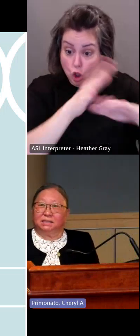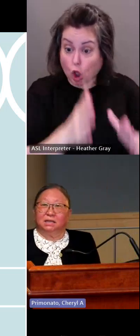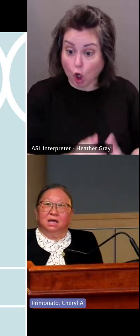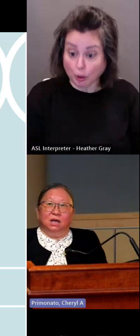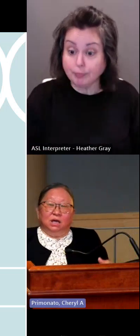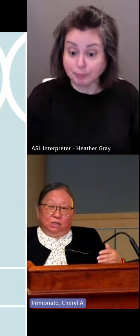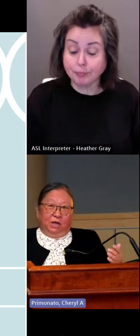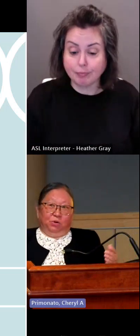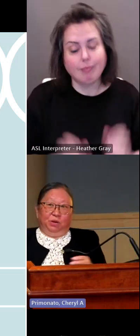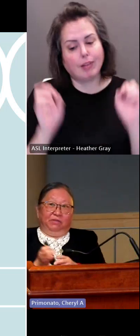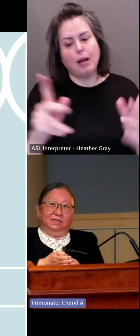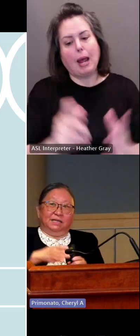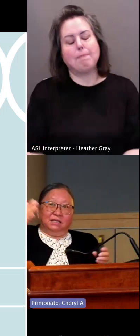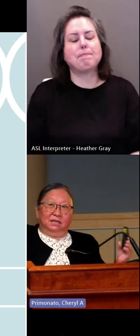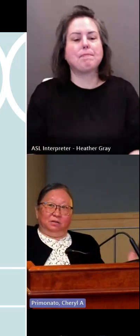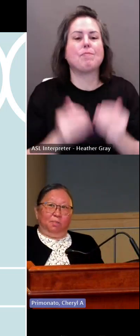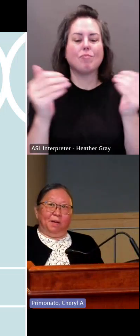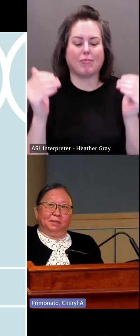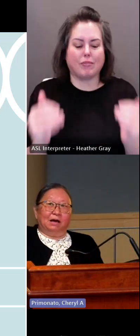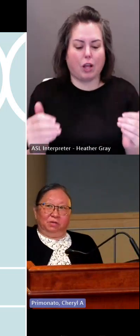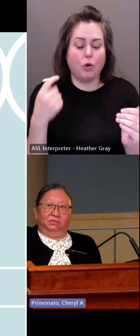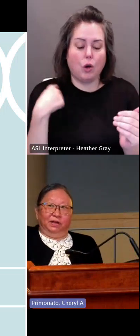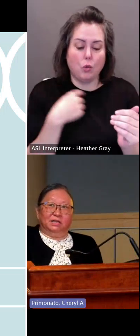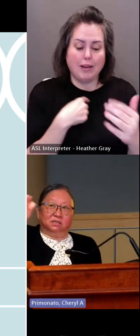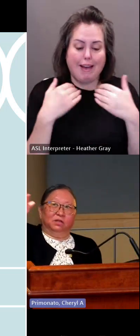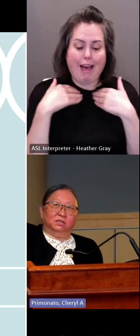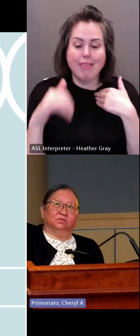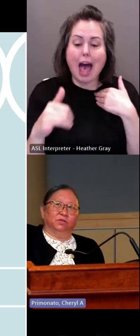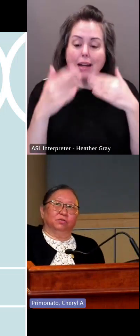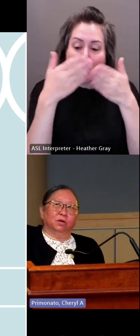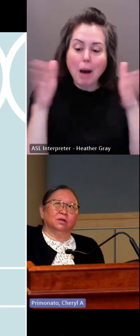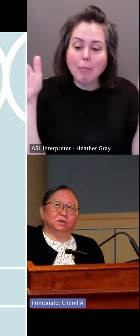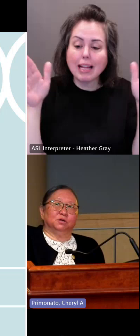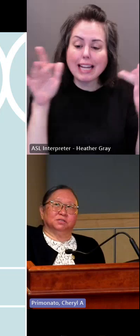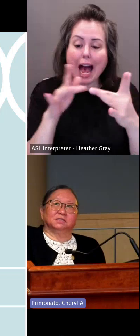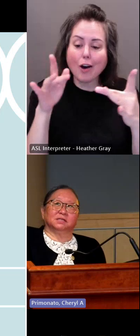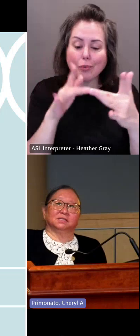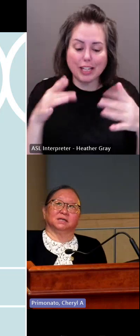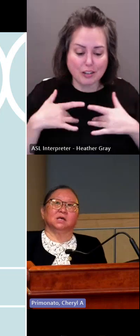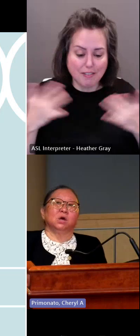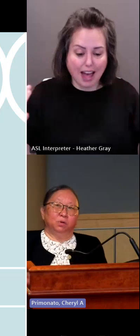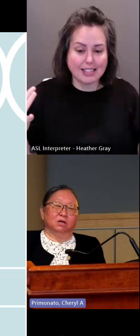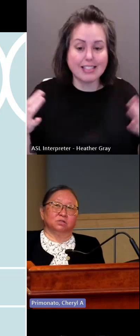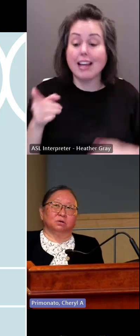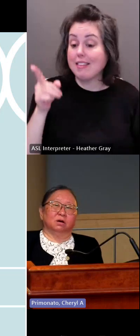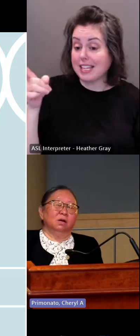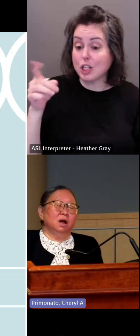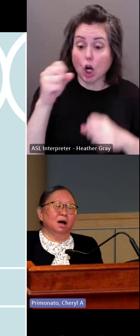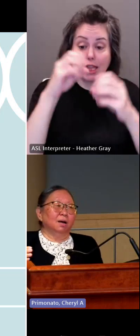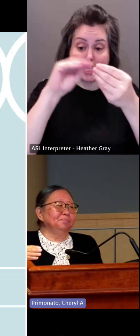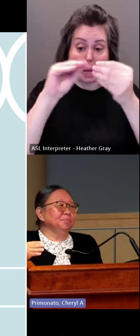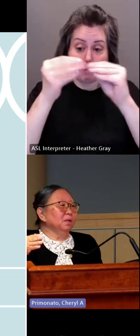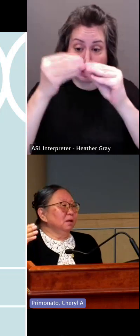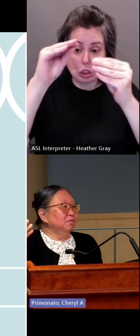All right. So we have conducted our public outreach events. These are for 3-year statistics. We also